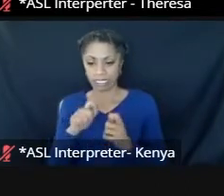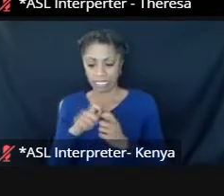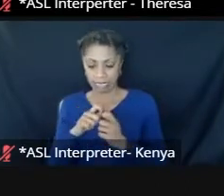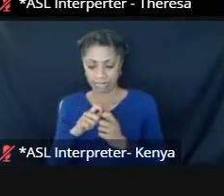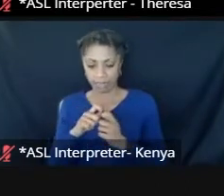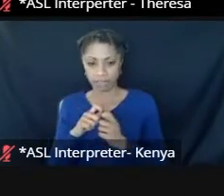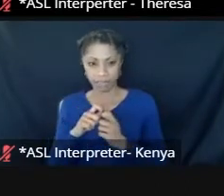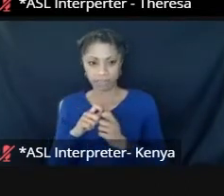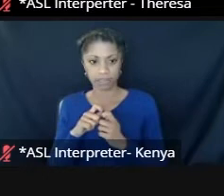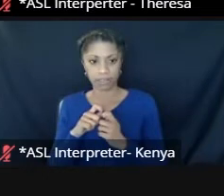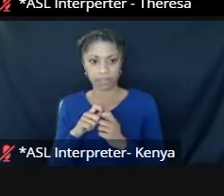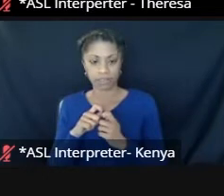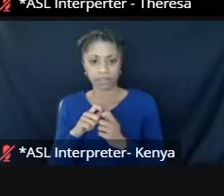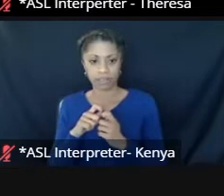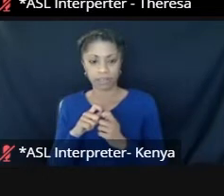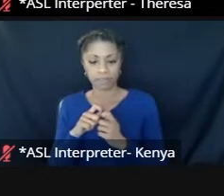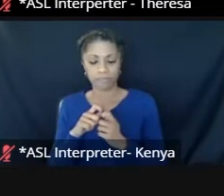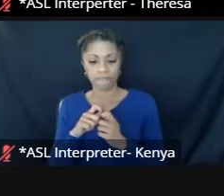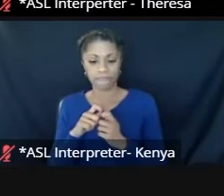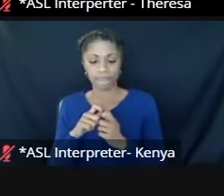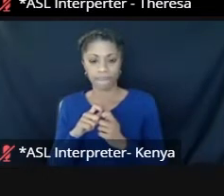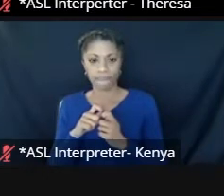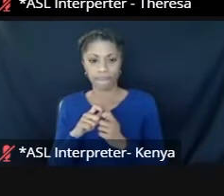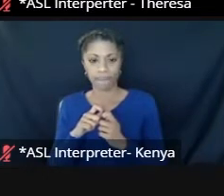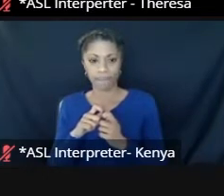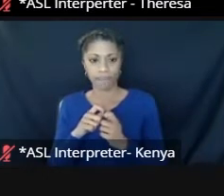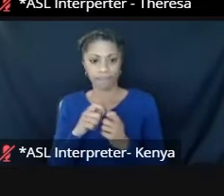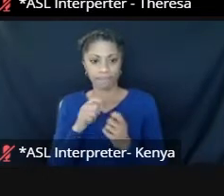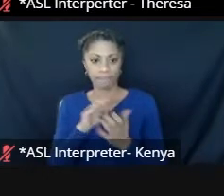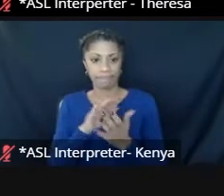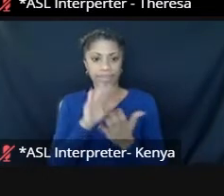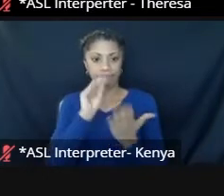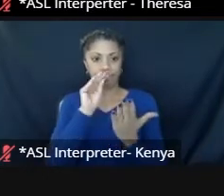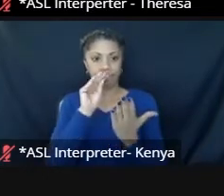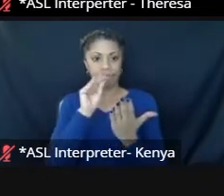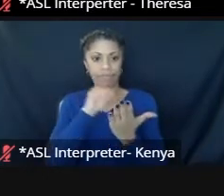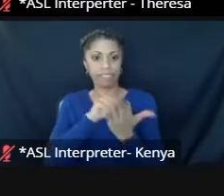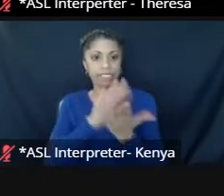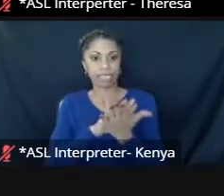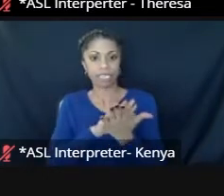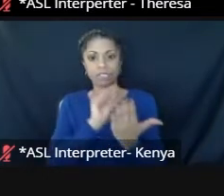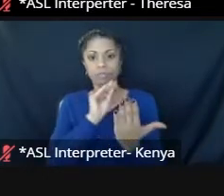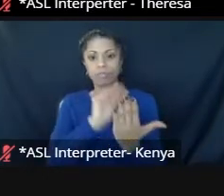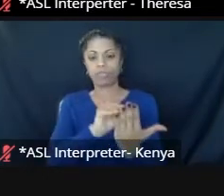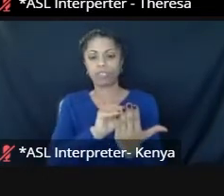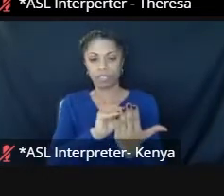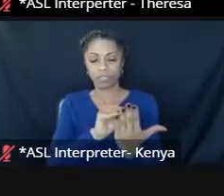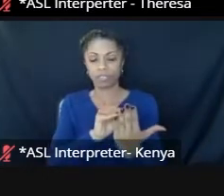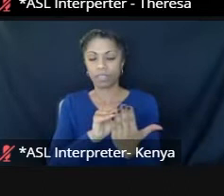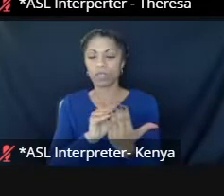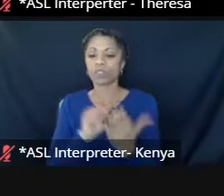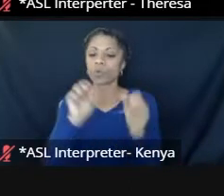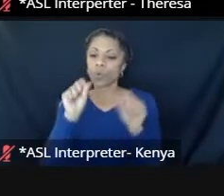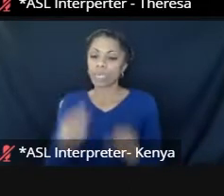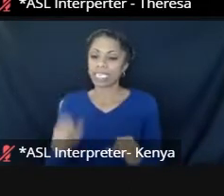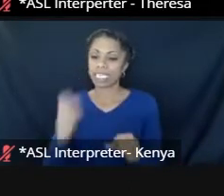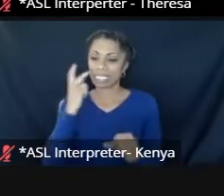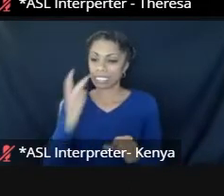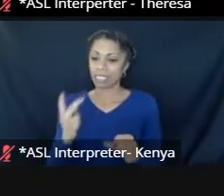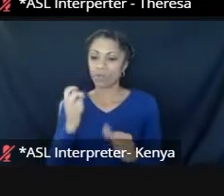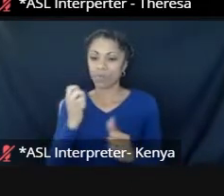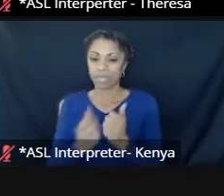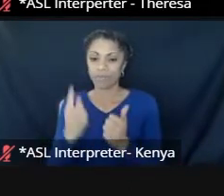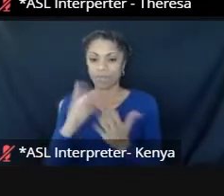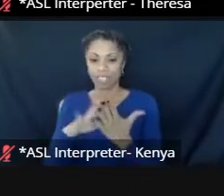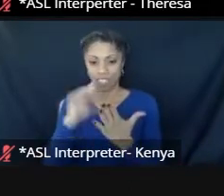see across all of the cohort 1 communities and learn what everybody's learning about reciprocity.